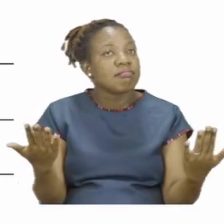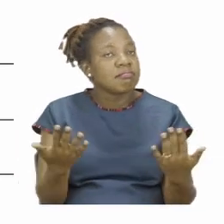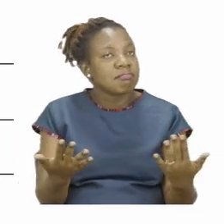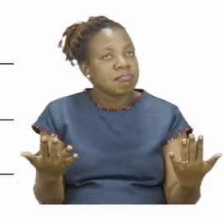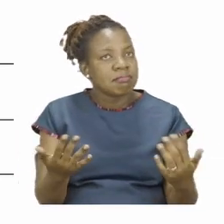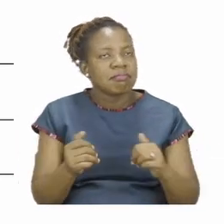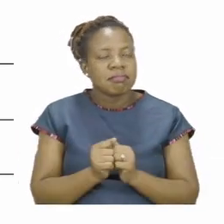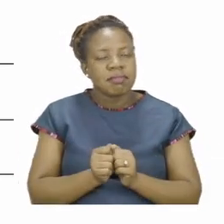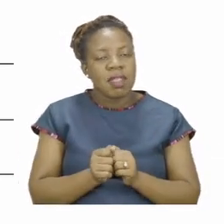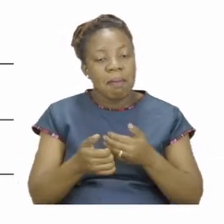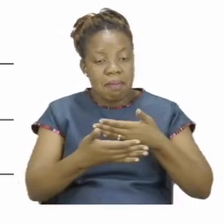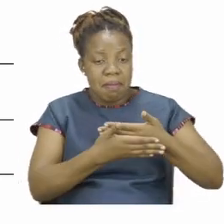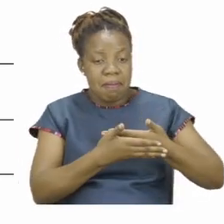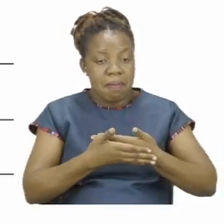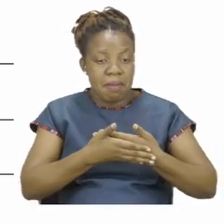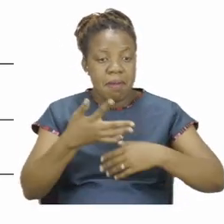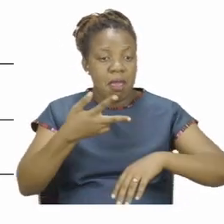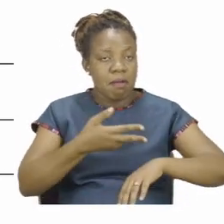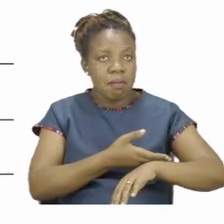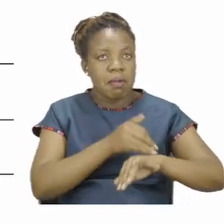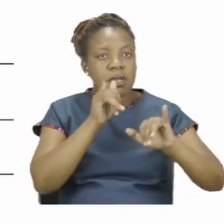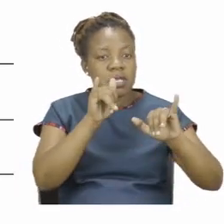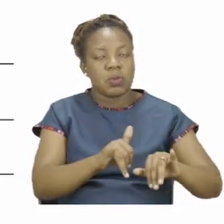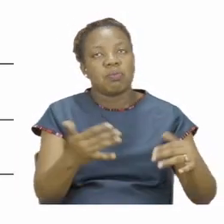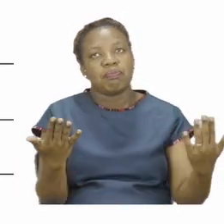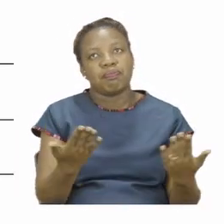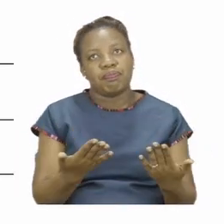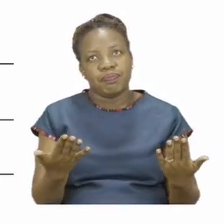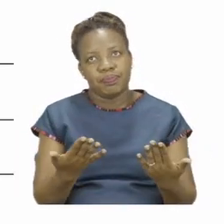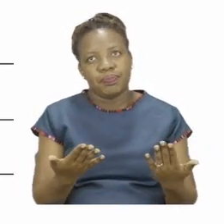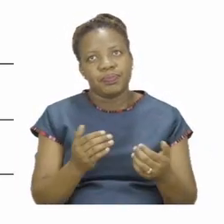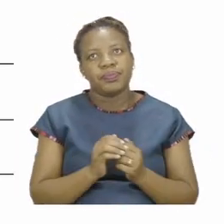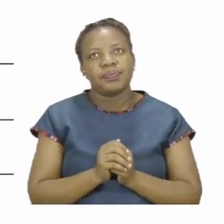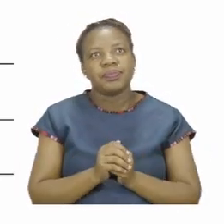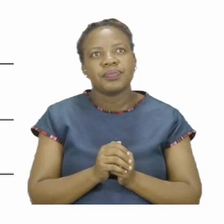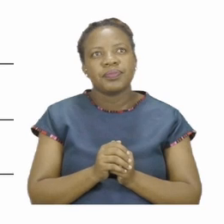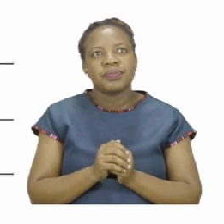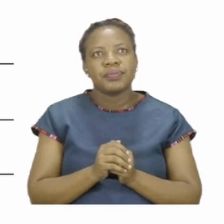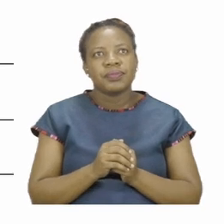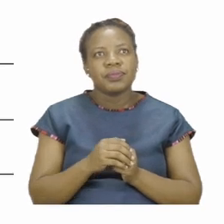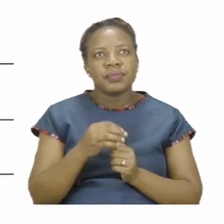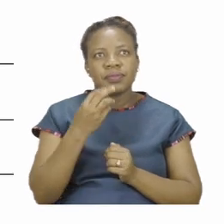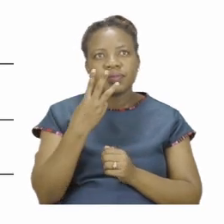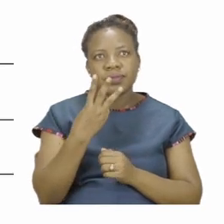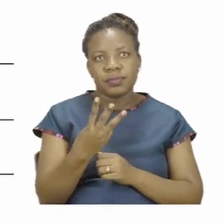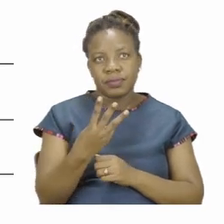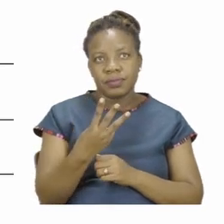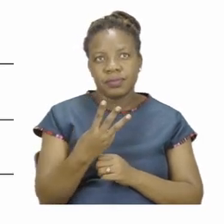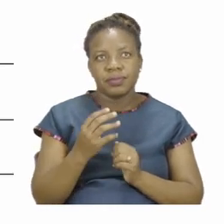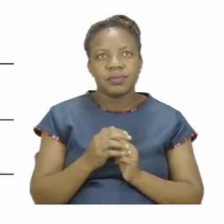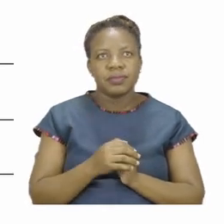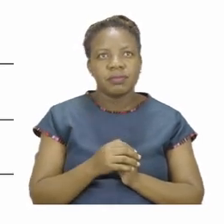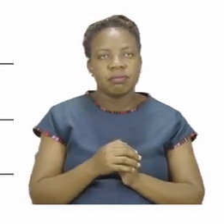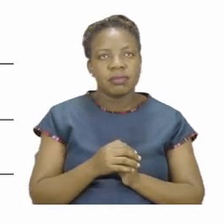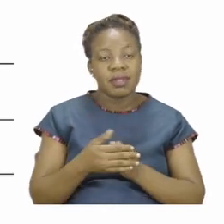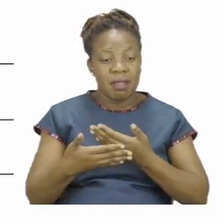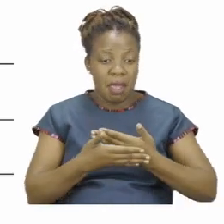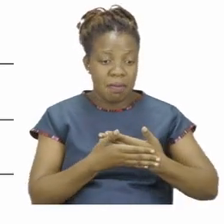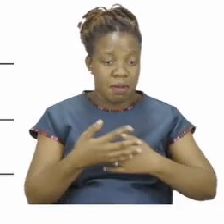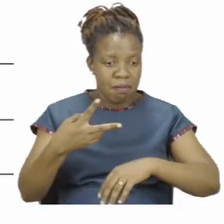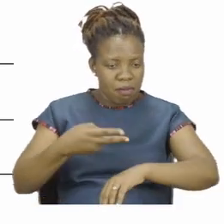Where does the lamb live? Number 3 says, what does the lamb